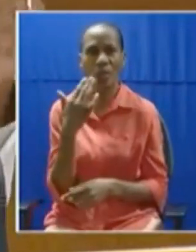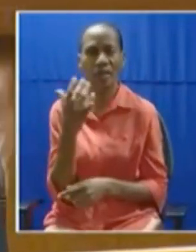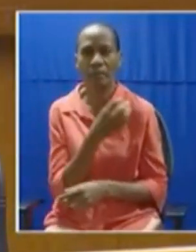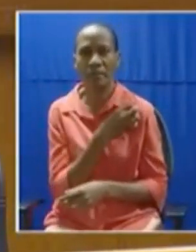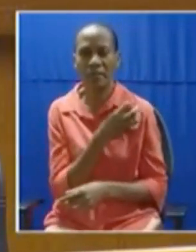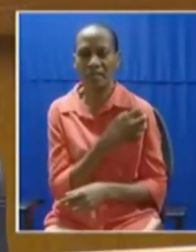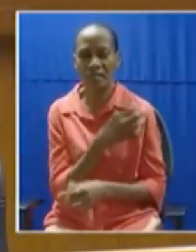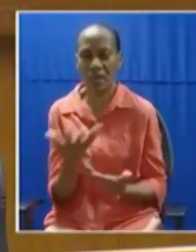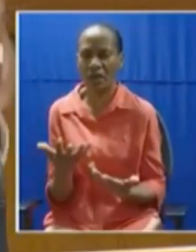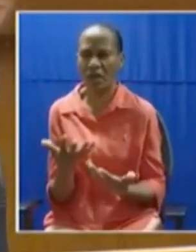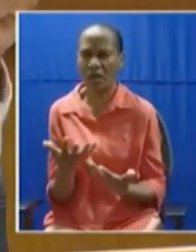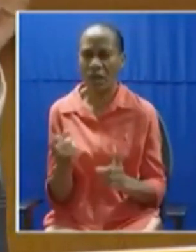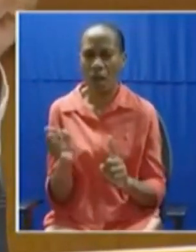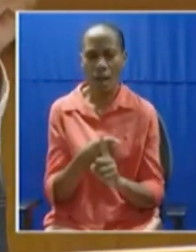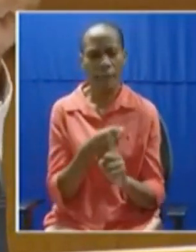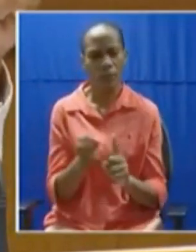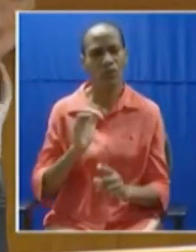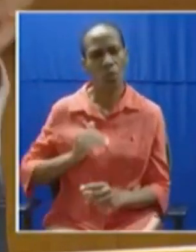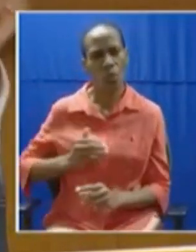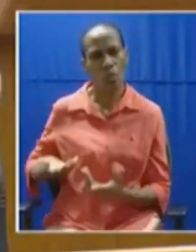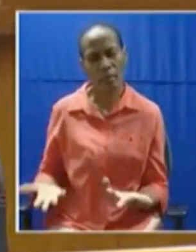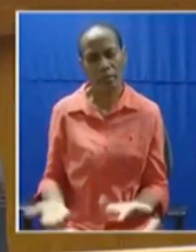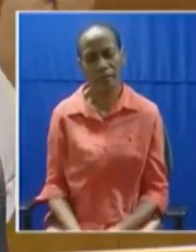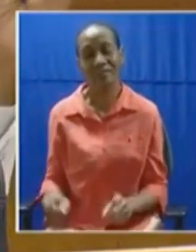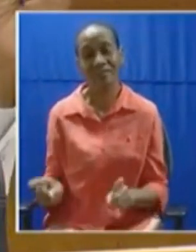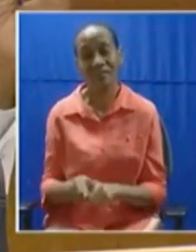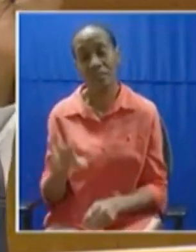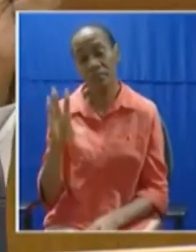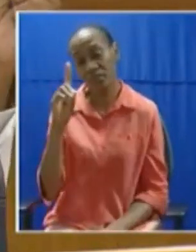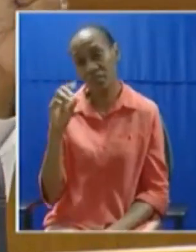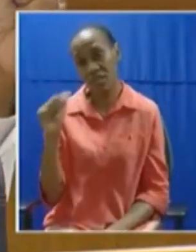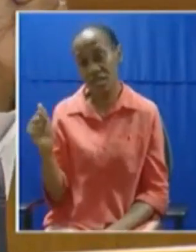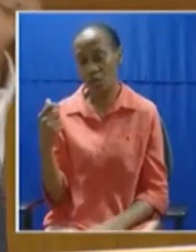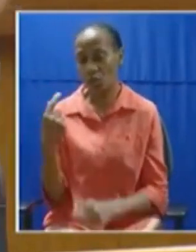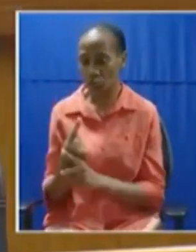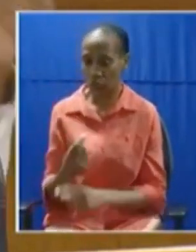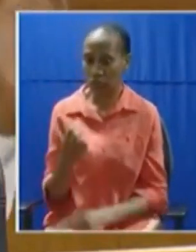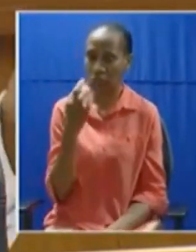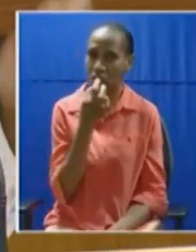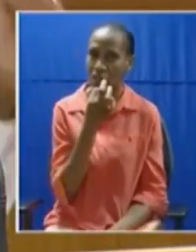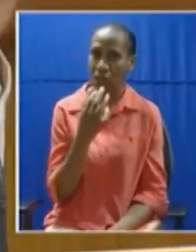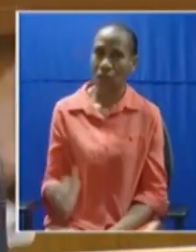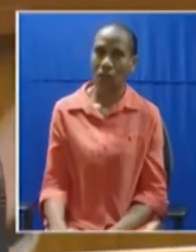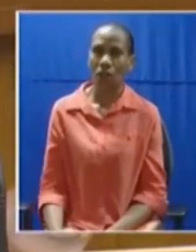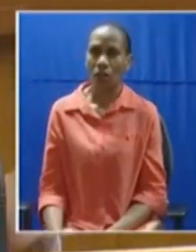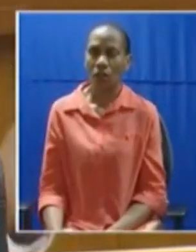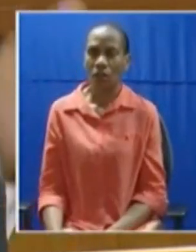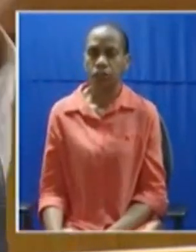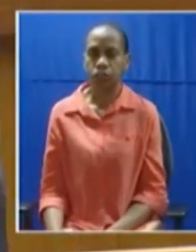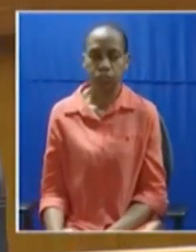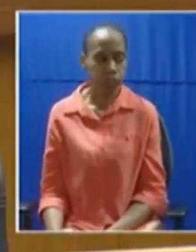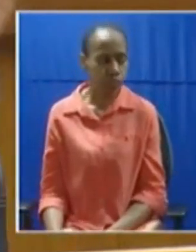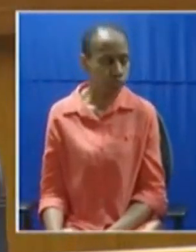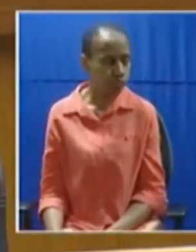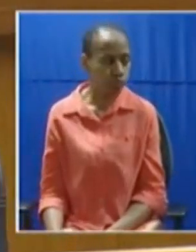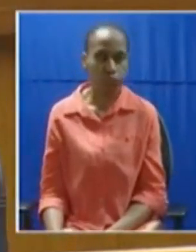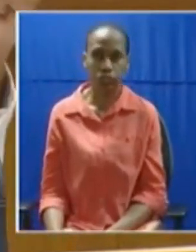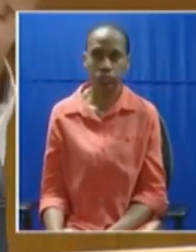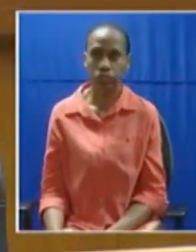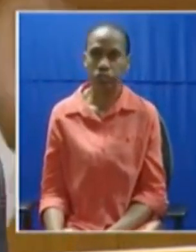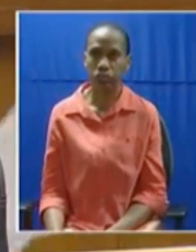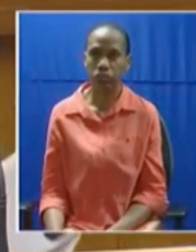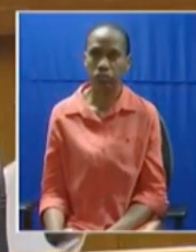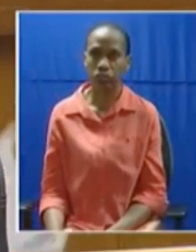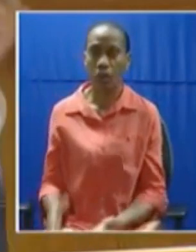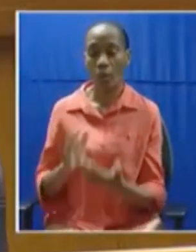woman. In contrast, the DA has always made sure that the protection and the rights of the